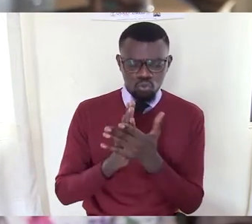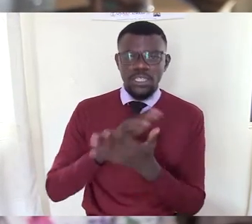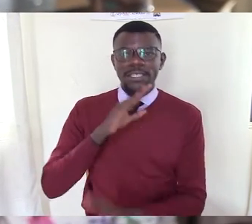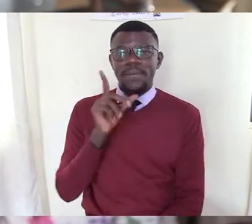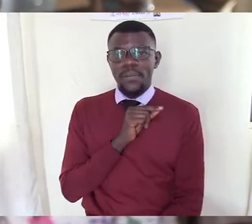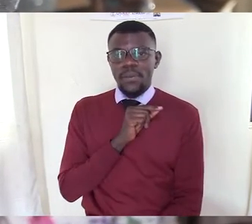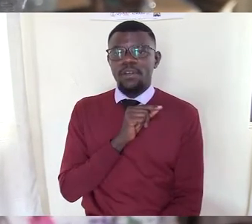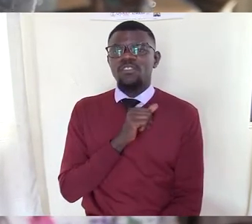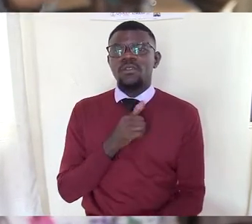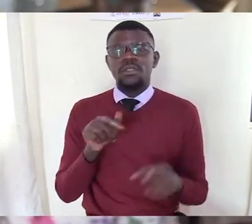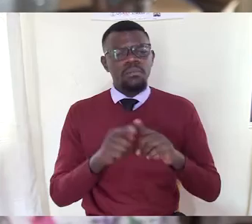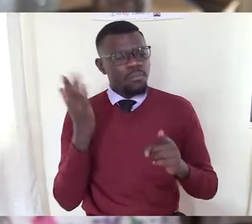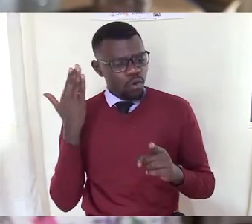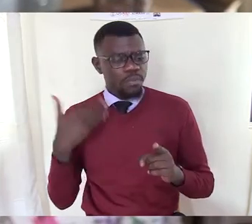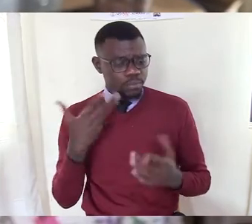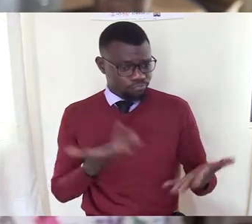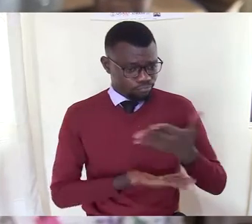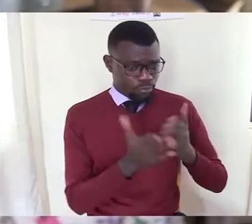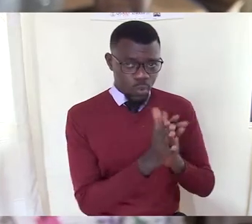I spoke to Lucy and told her, Lucy,